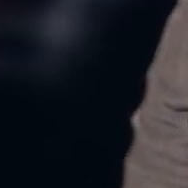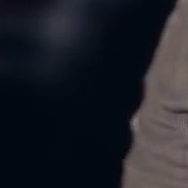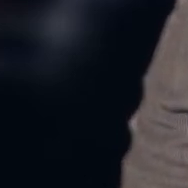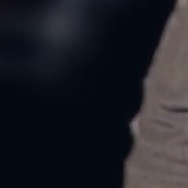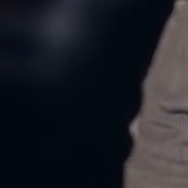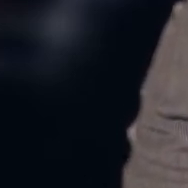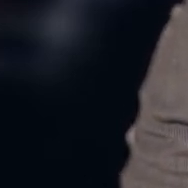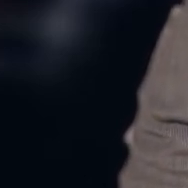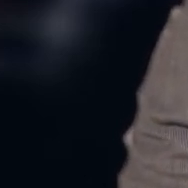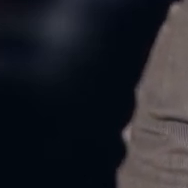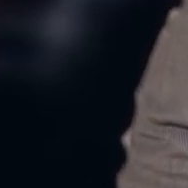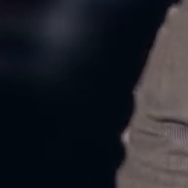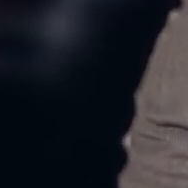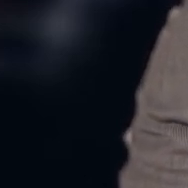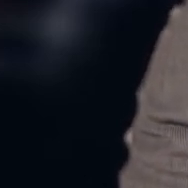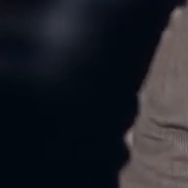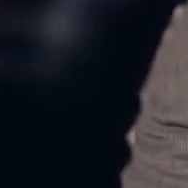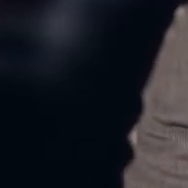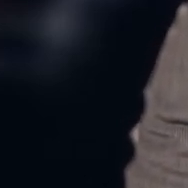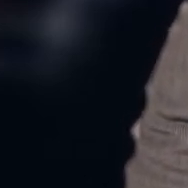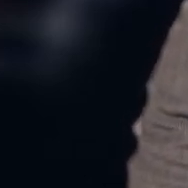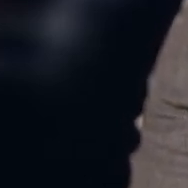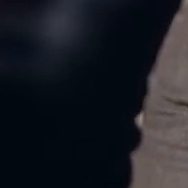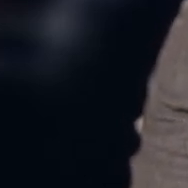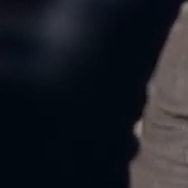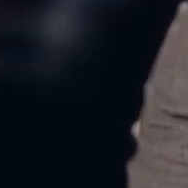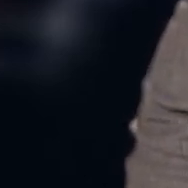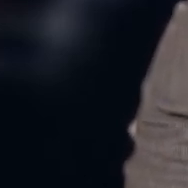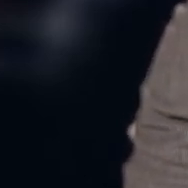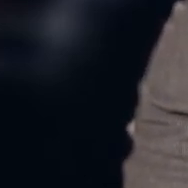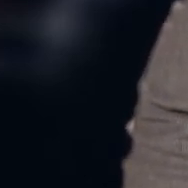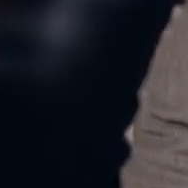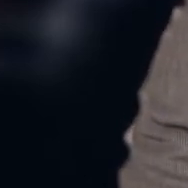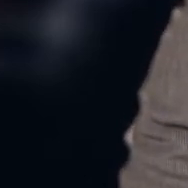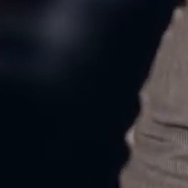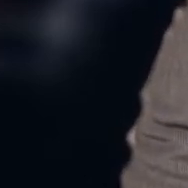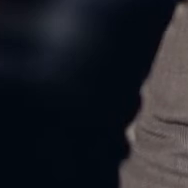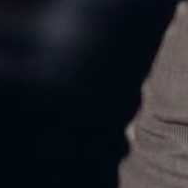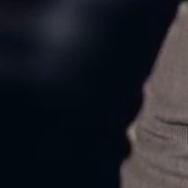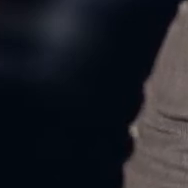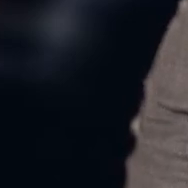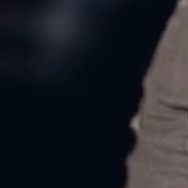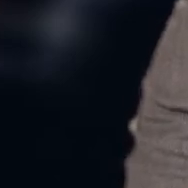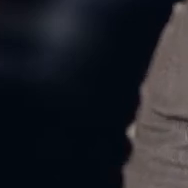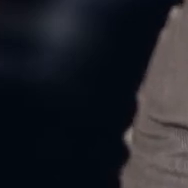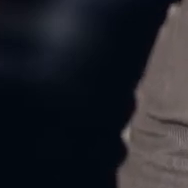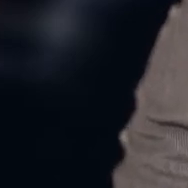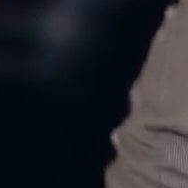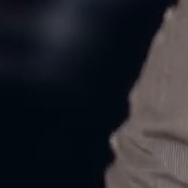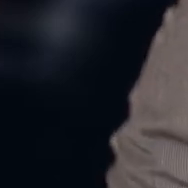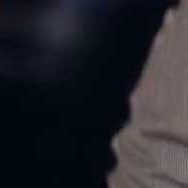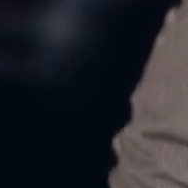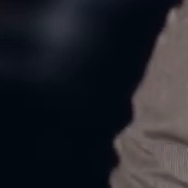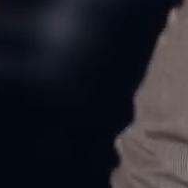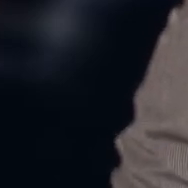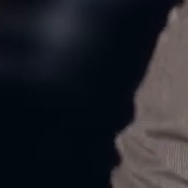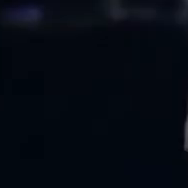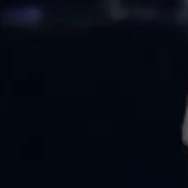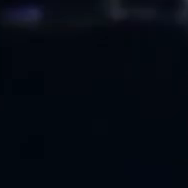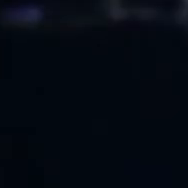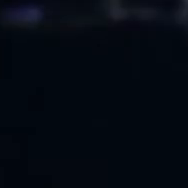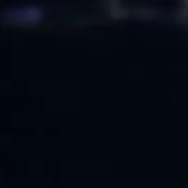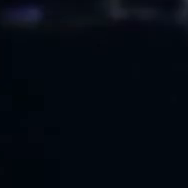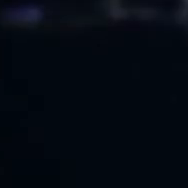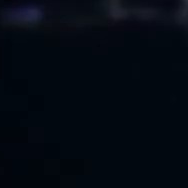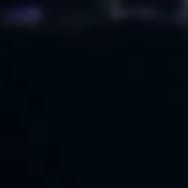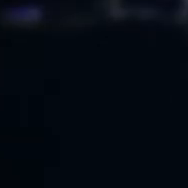to speak out on behalf of citizens to reveal the facts fearlessly is enshrined in our Constitution. It means we